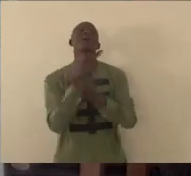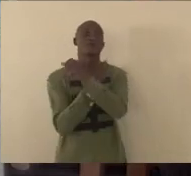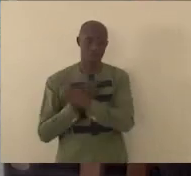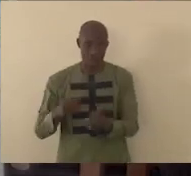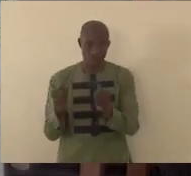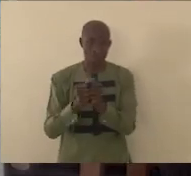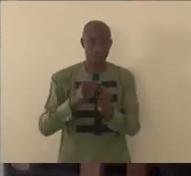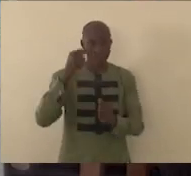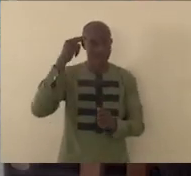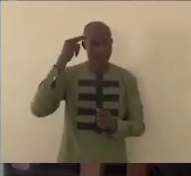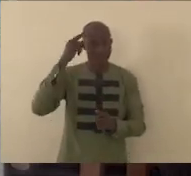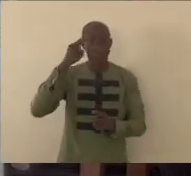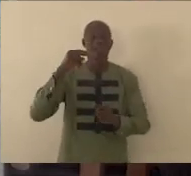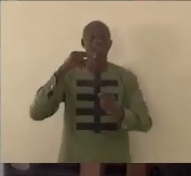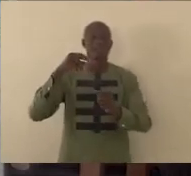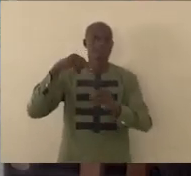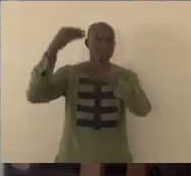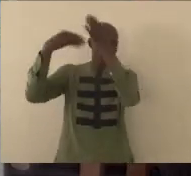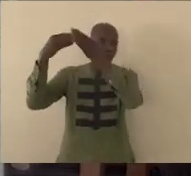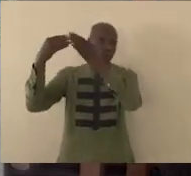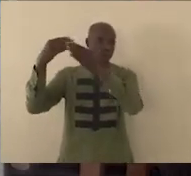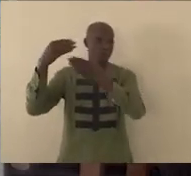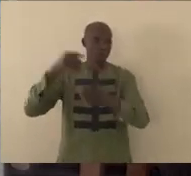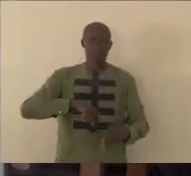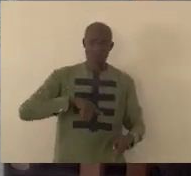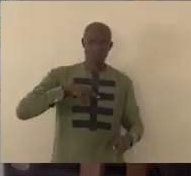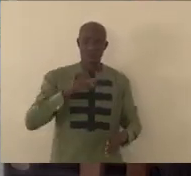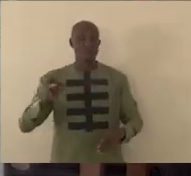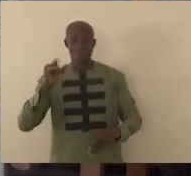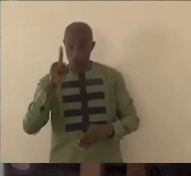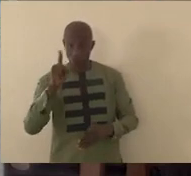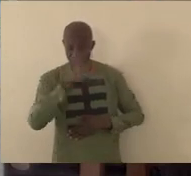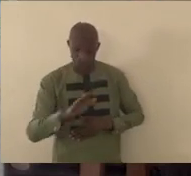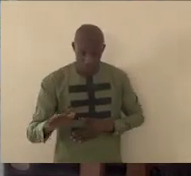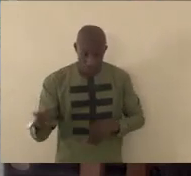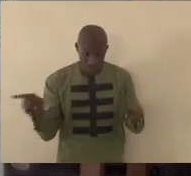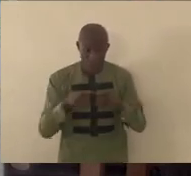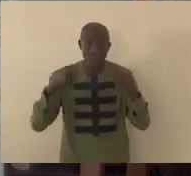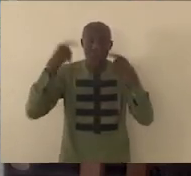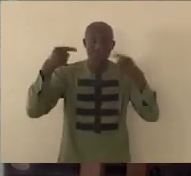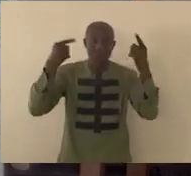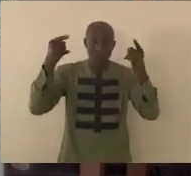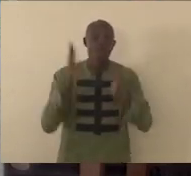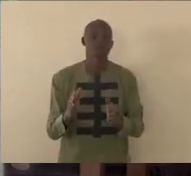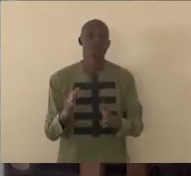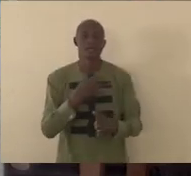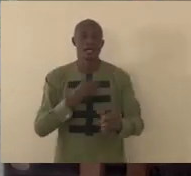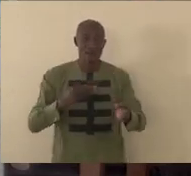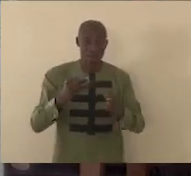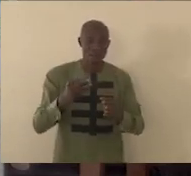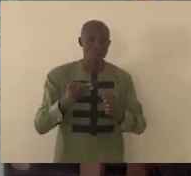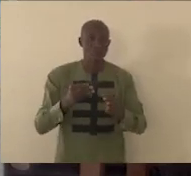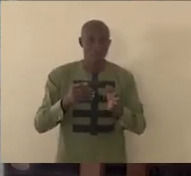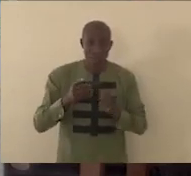his ancestors, meaning he died, leaving one of his stock, one of his children, as his successor. And he described